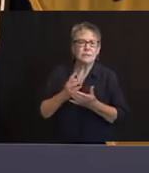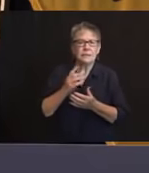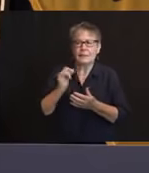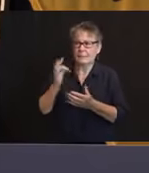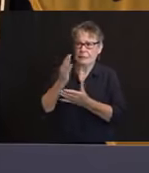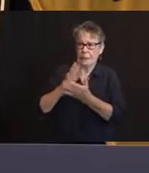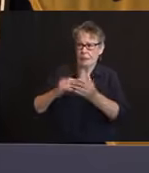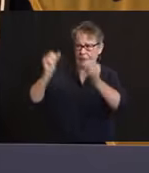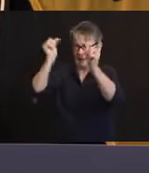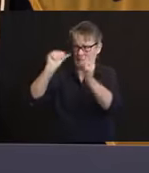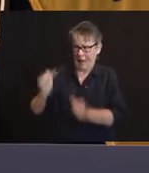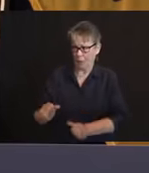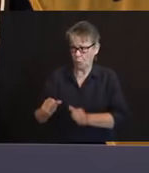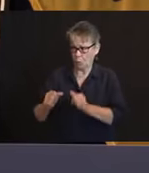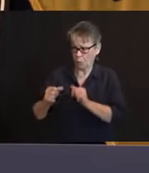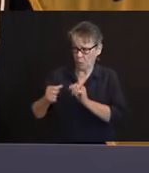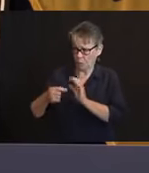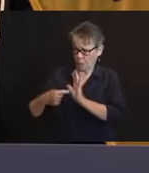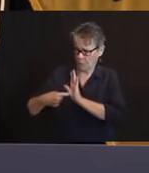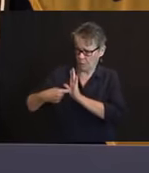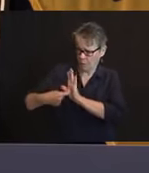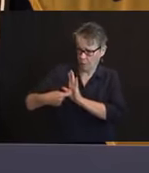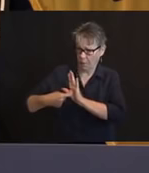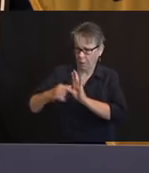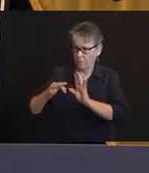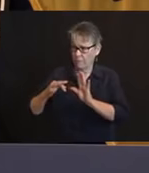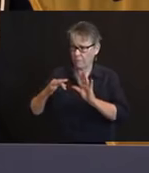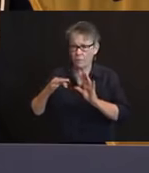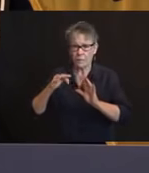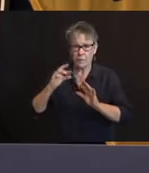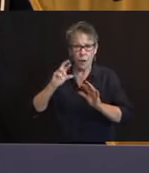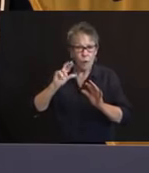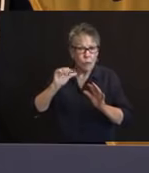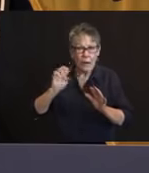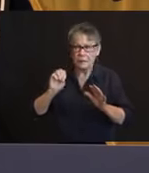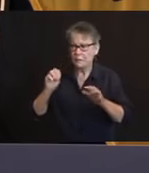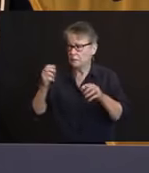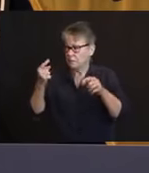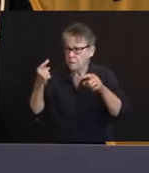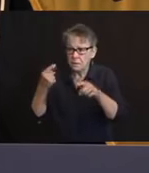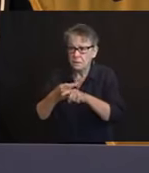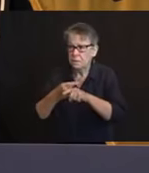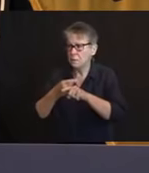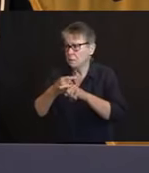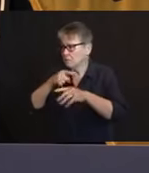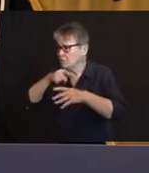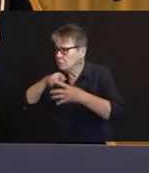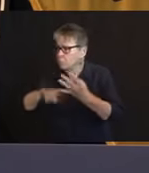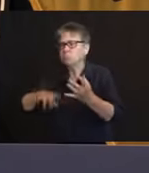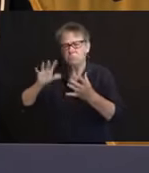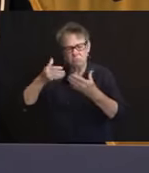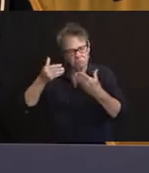then we have to take that consideration very seriously. So thank you. Sir, are you